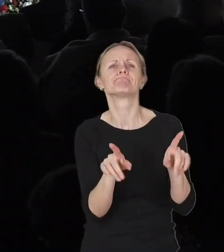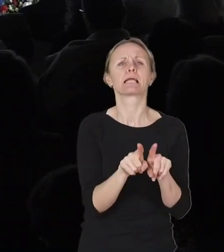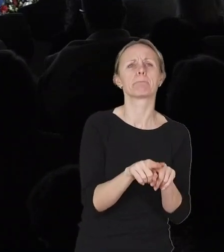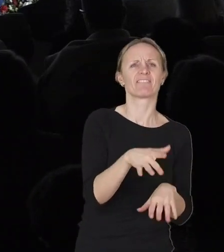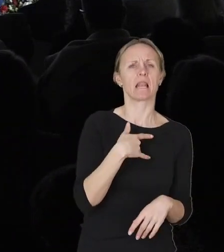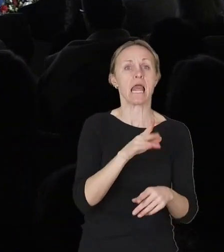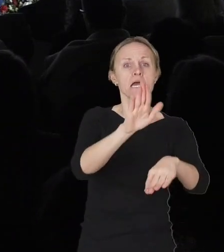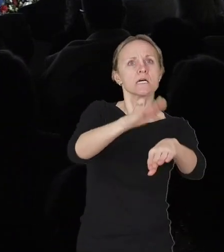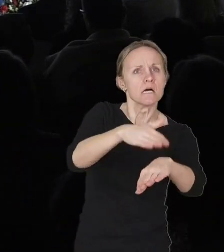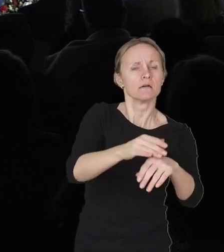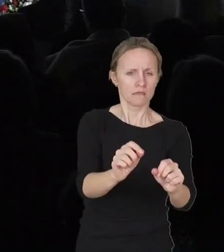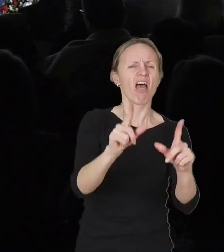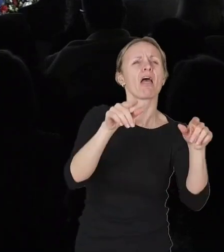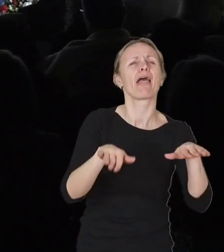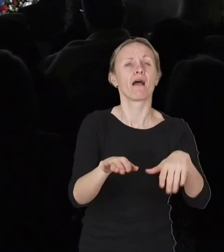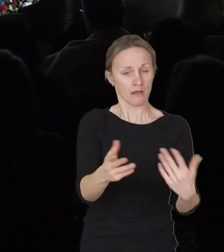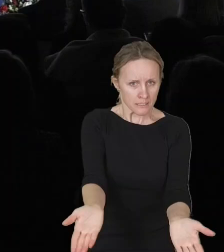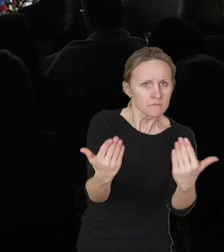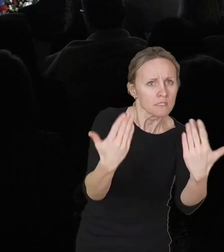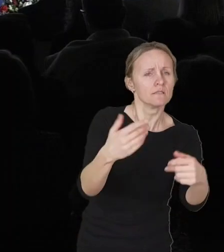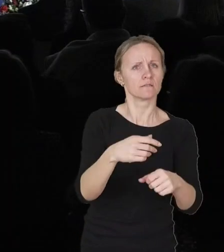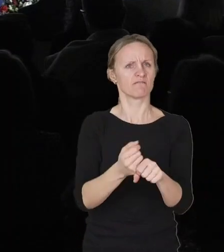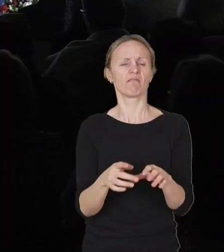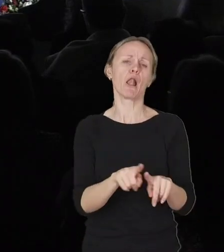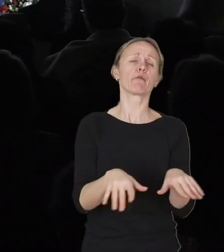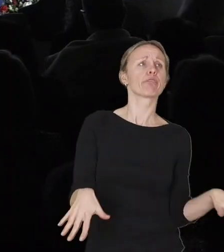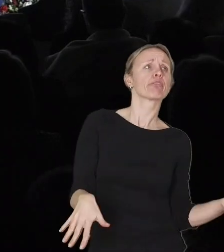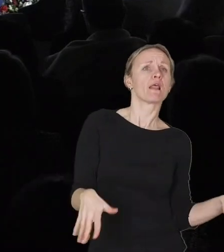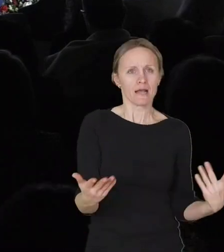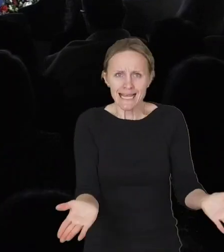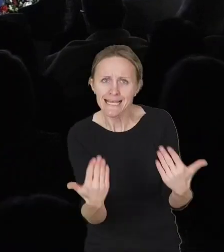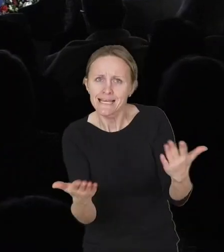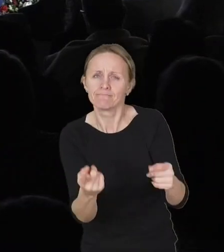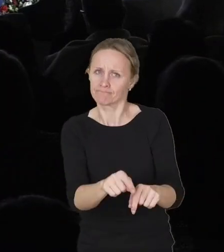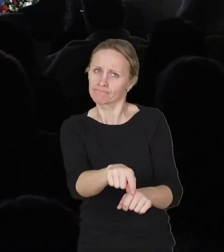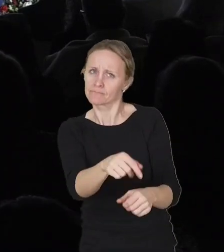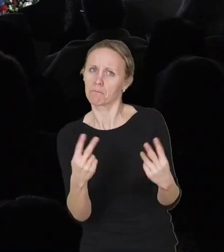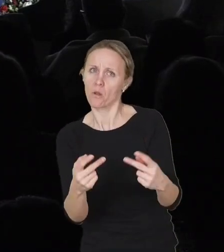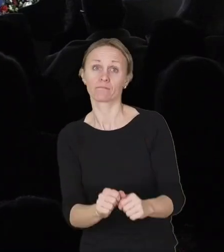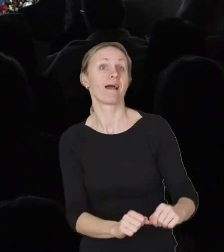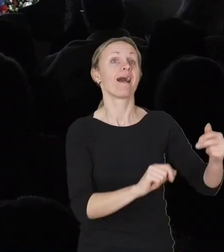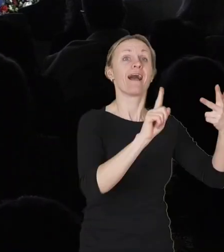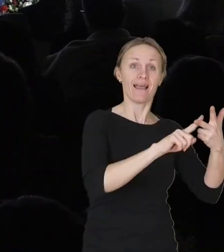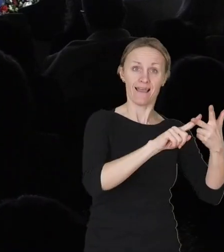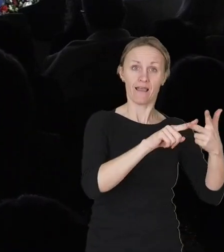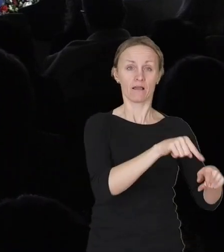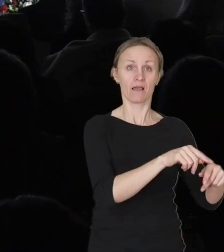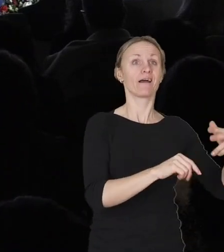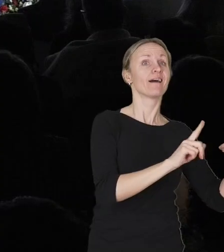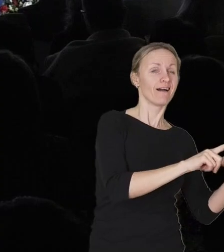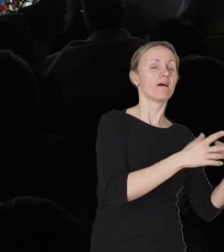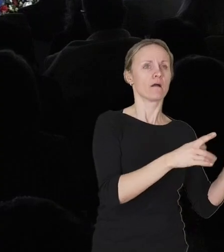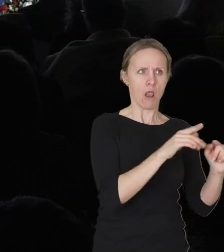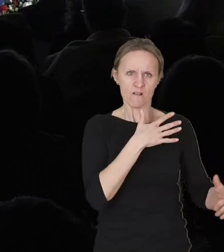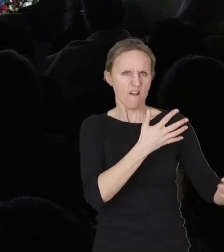we have the front runners, those who compete with Silicon Valley or other places globally. And we